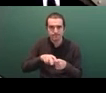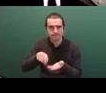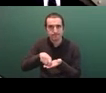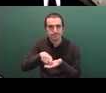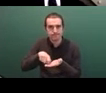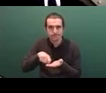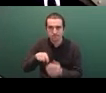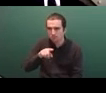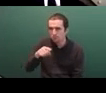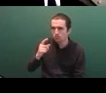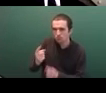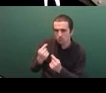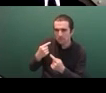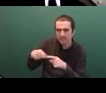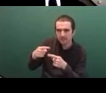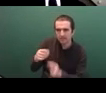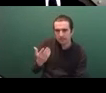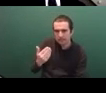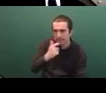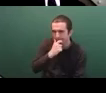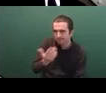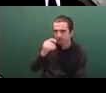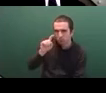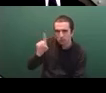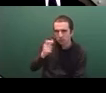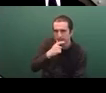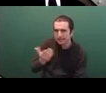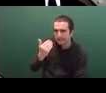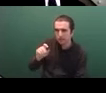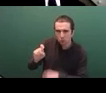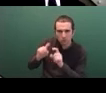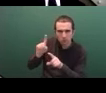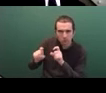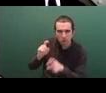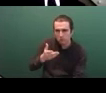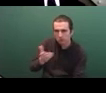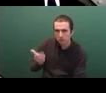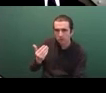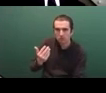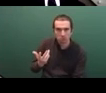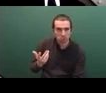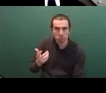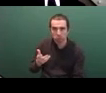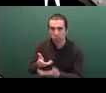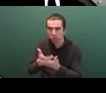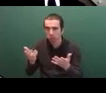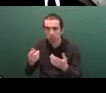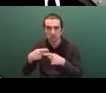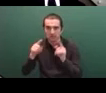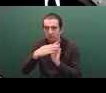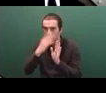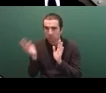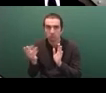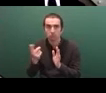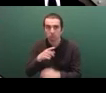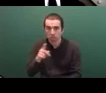grade for it. We're just wanting to see that you've actually understood the key ideas that we're putting forward in this course. It's formative assessment is what we call